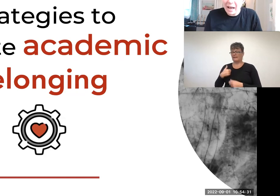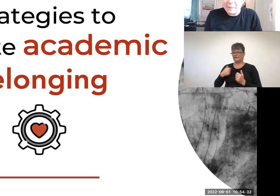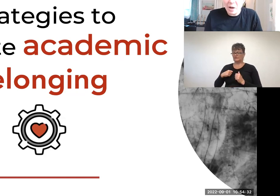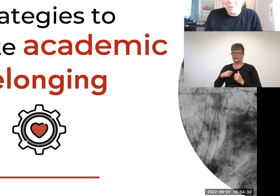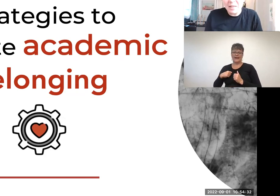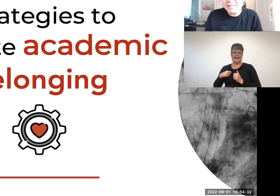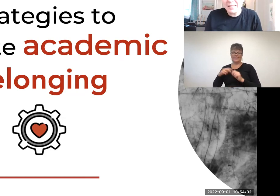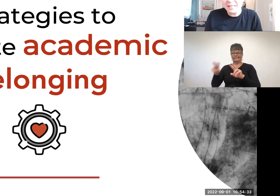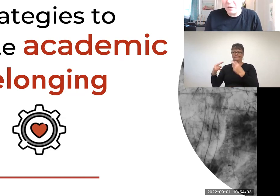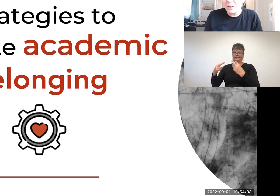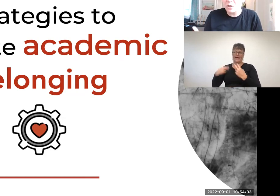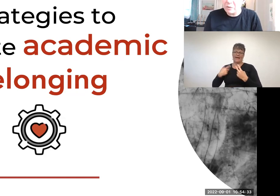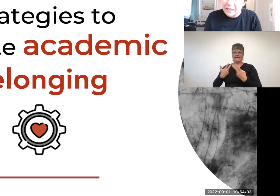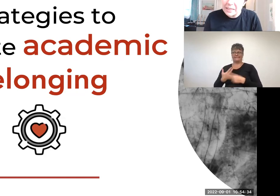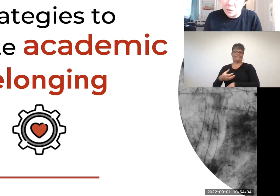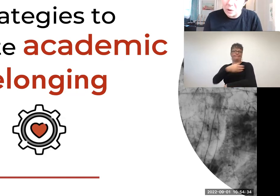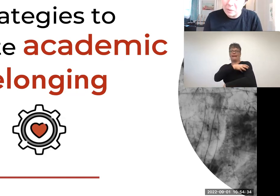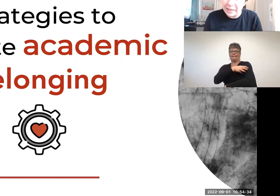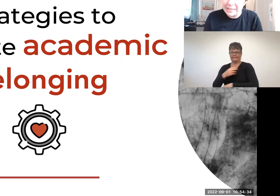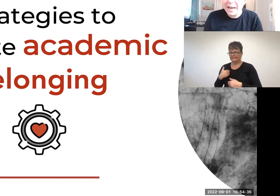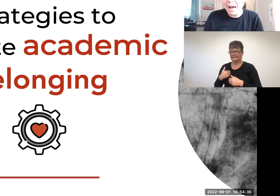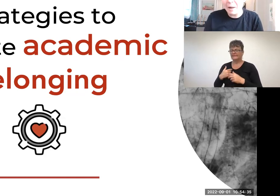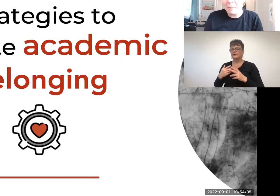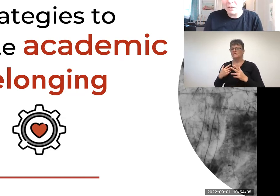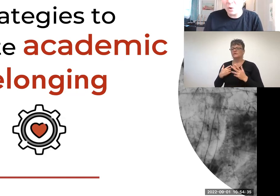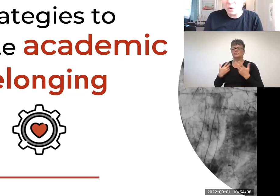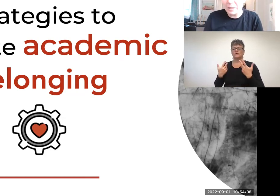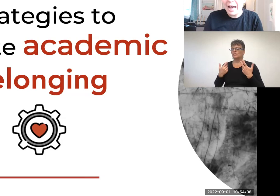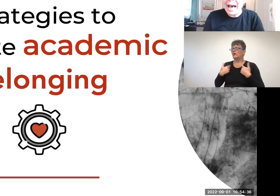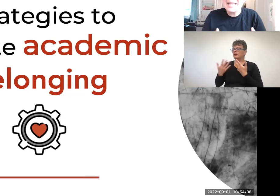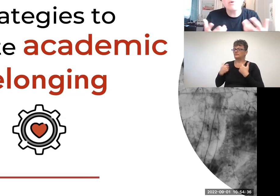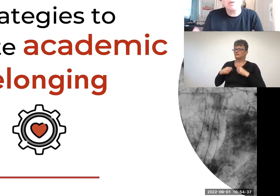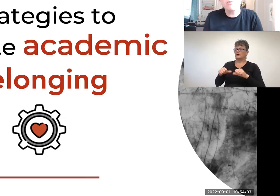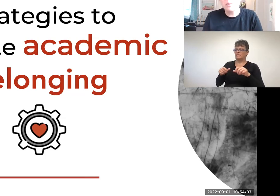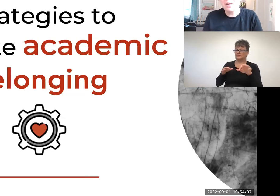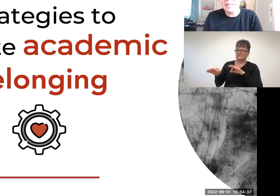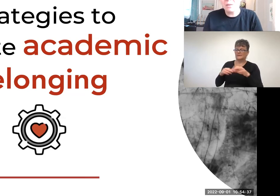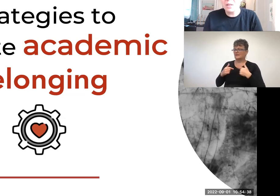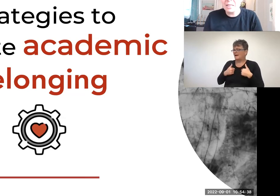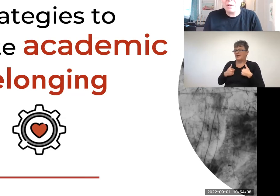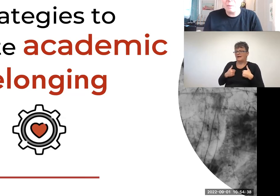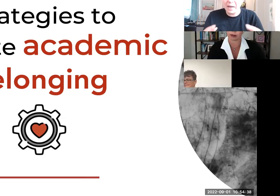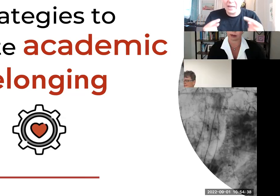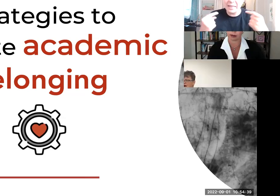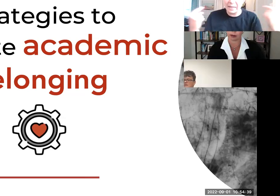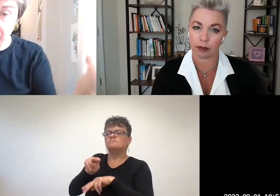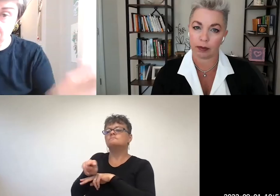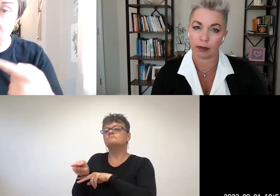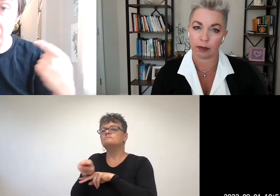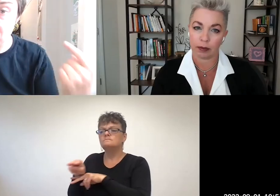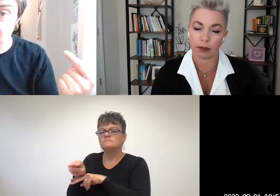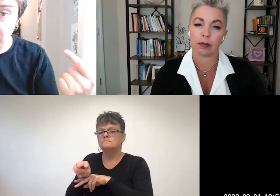accepted. I'm not facing significant surveillance in the workplace. I'm not being told. I can put it forward as a philosophy because in